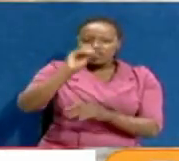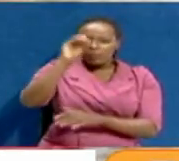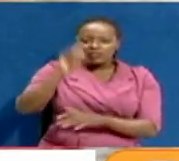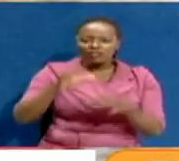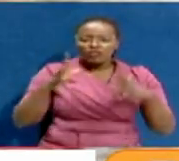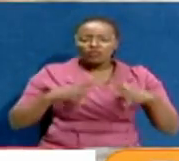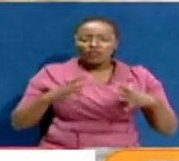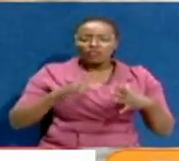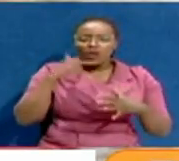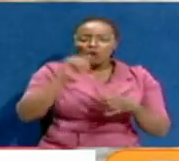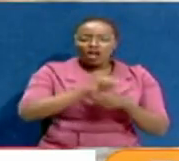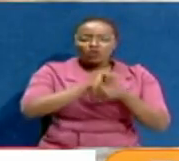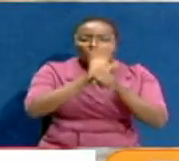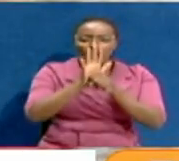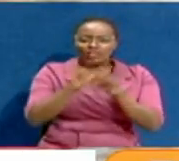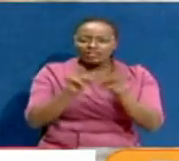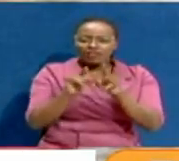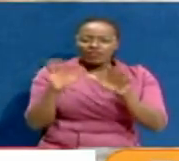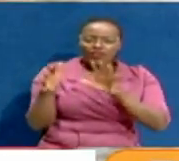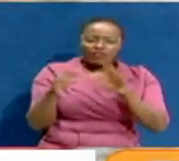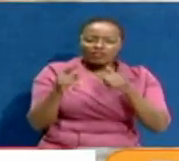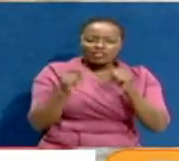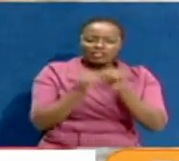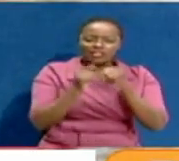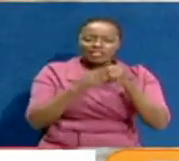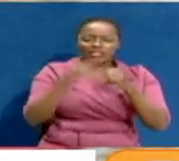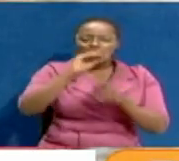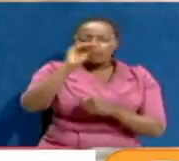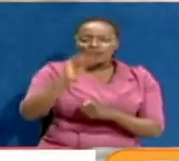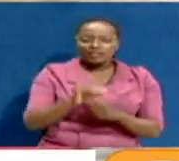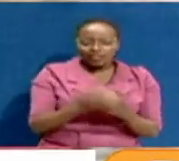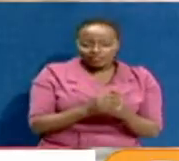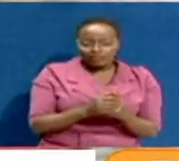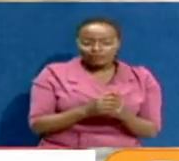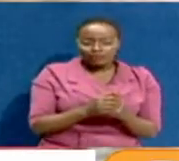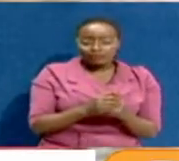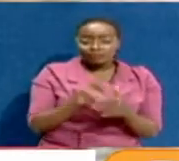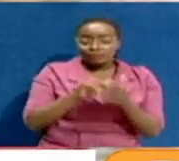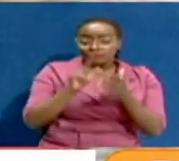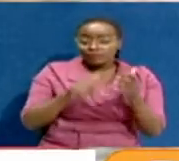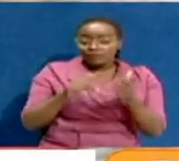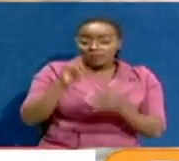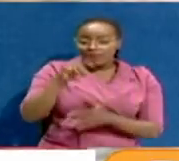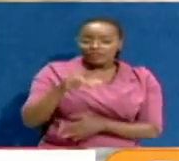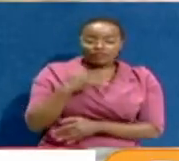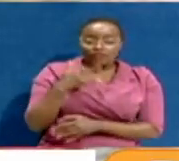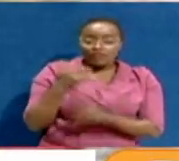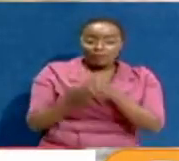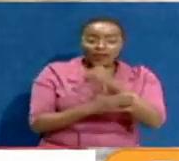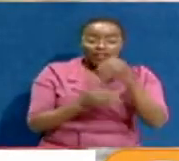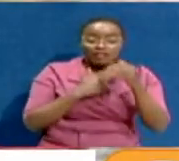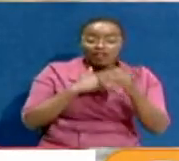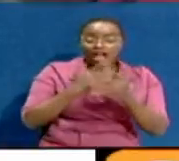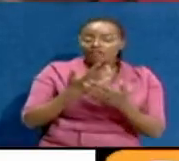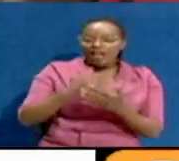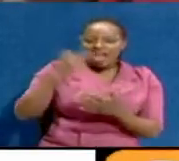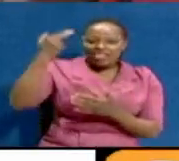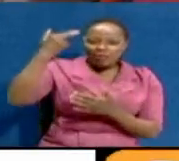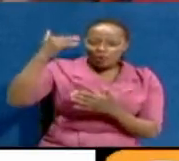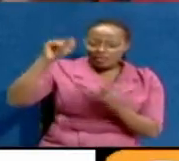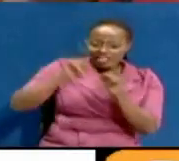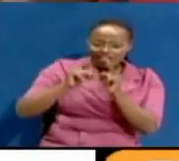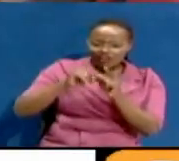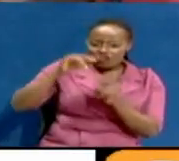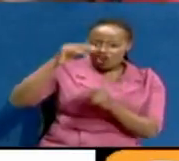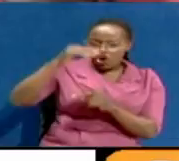of people who have COVID, just about 16%. So you don't have to feel bad if you do not have a thermometer at home.